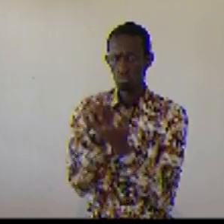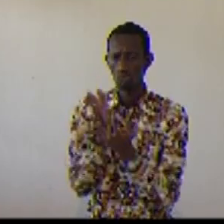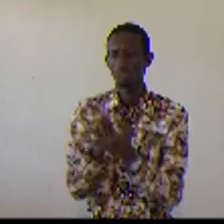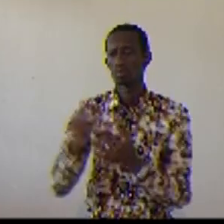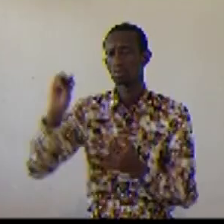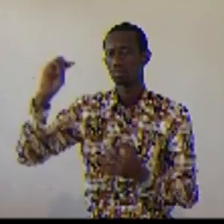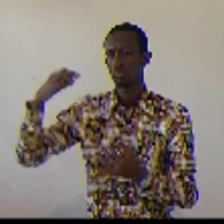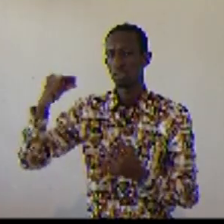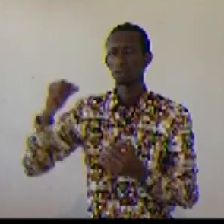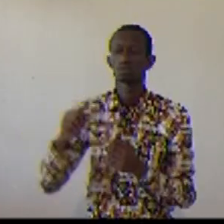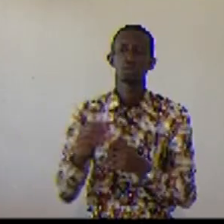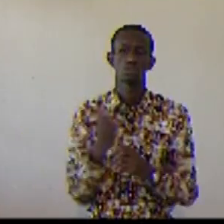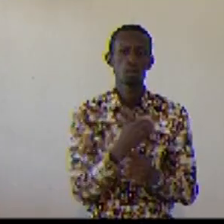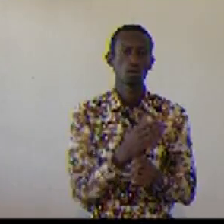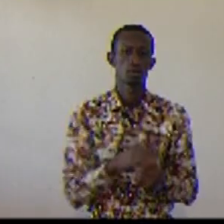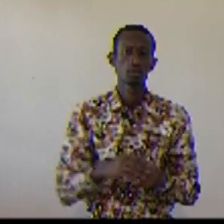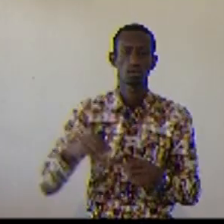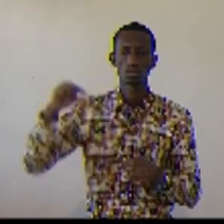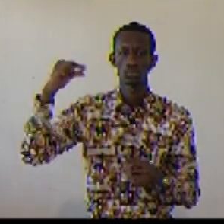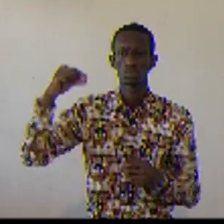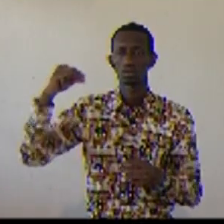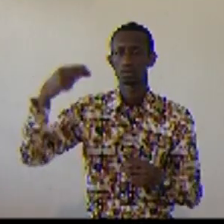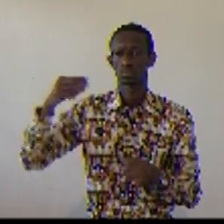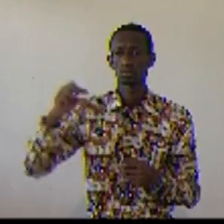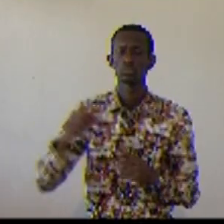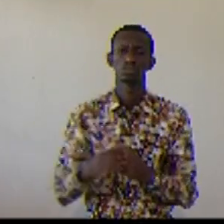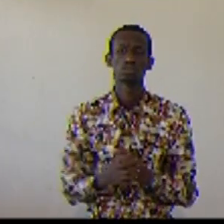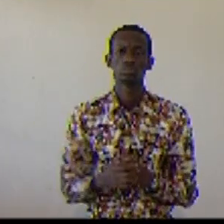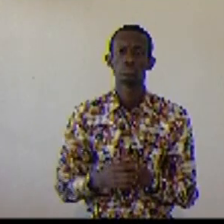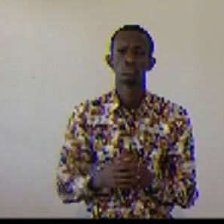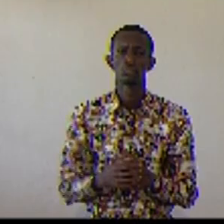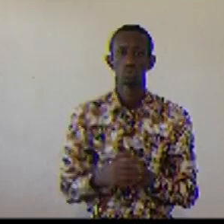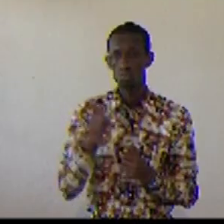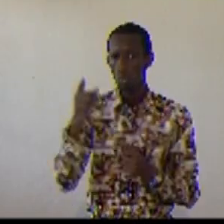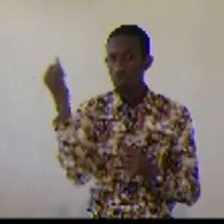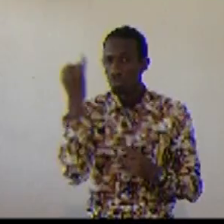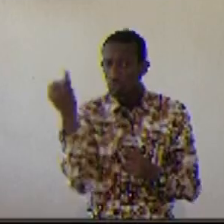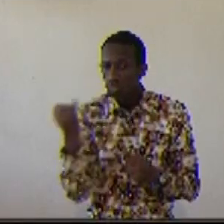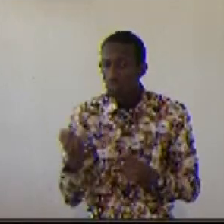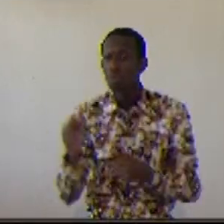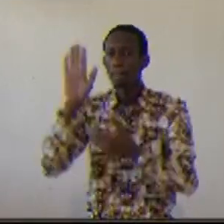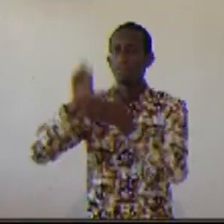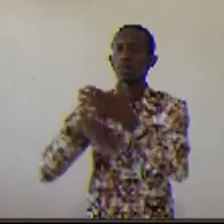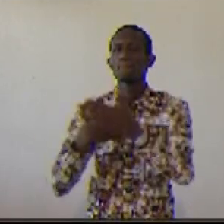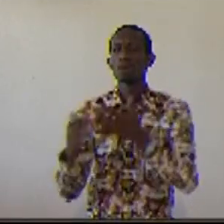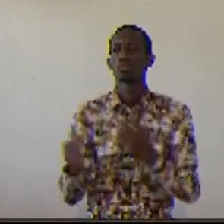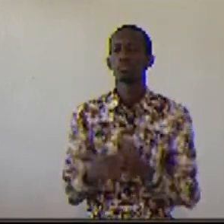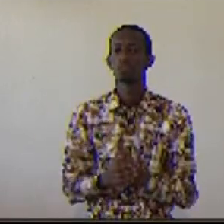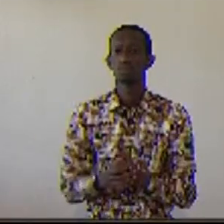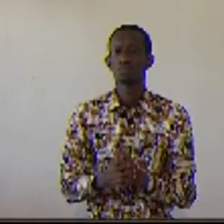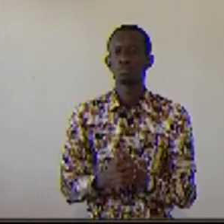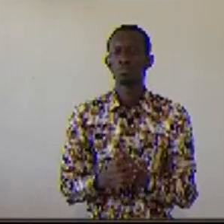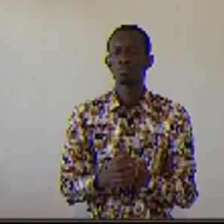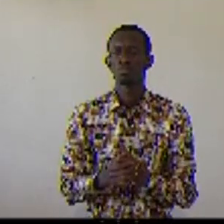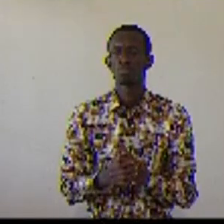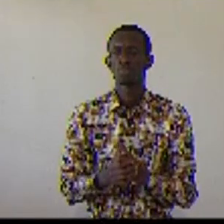hydrochloric acid. Draw a graph of evolution of hydrogen gas against the length of the ribbon. So